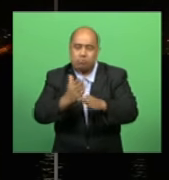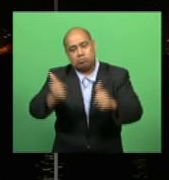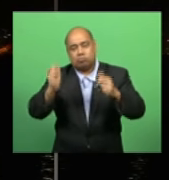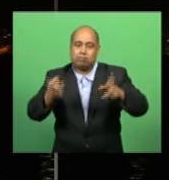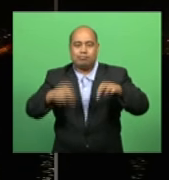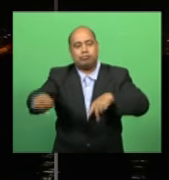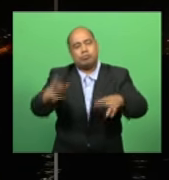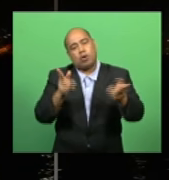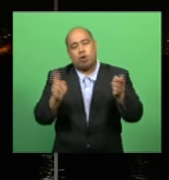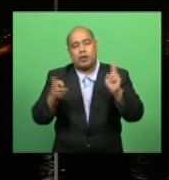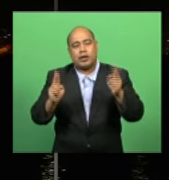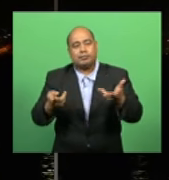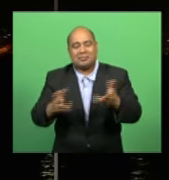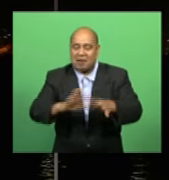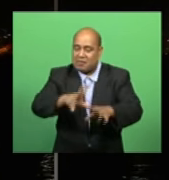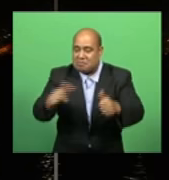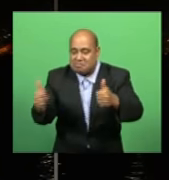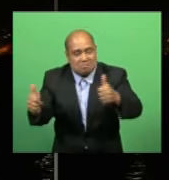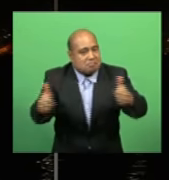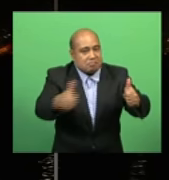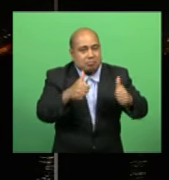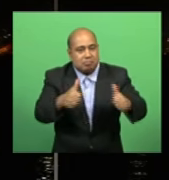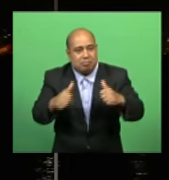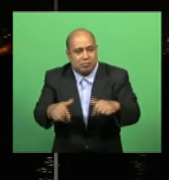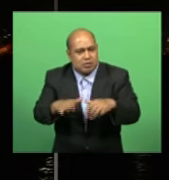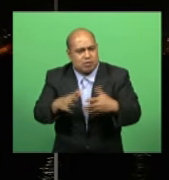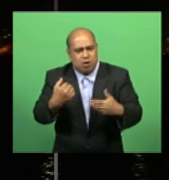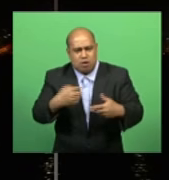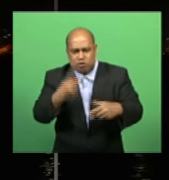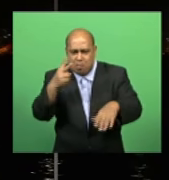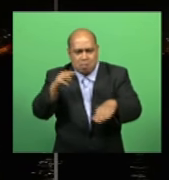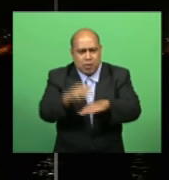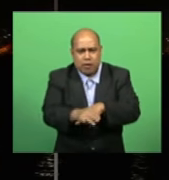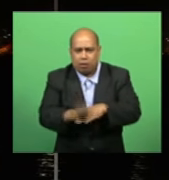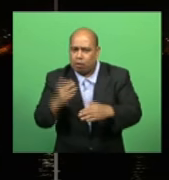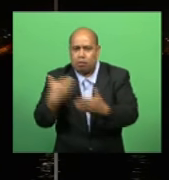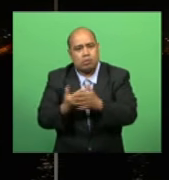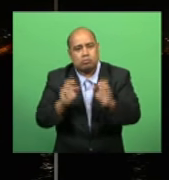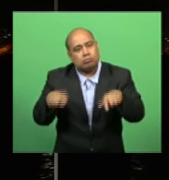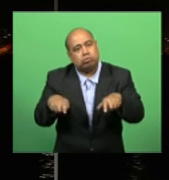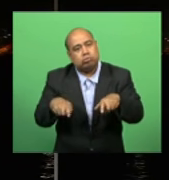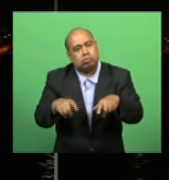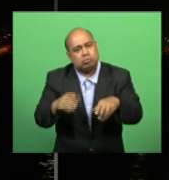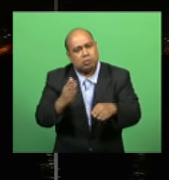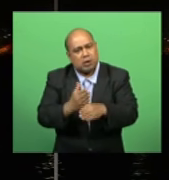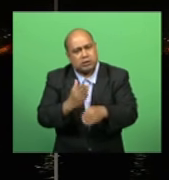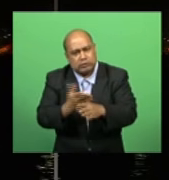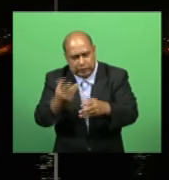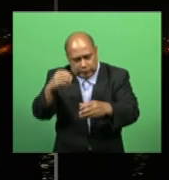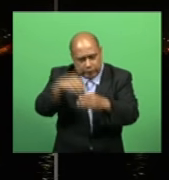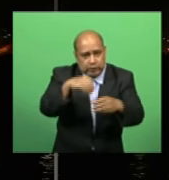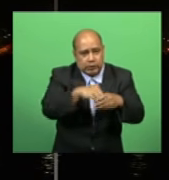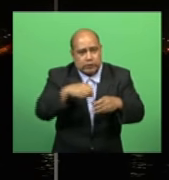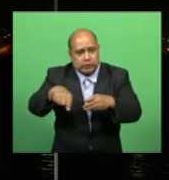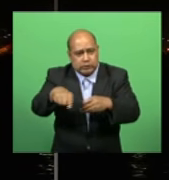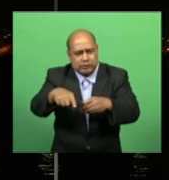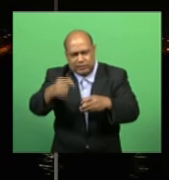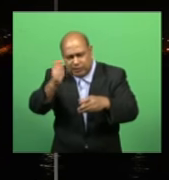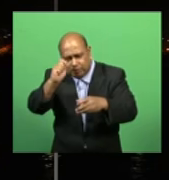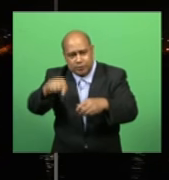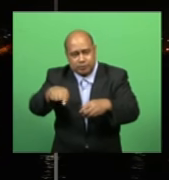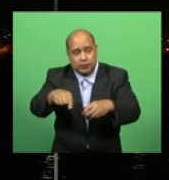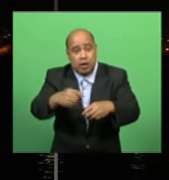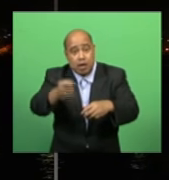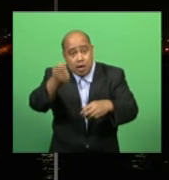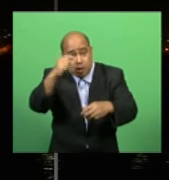over for almost 2 months, leaving DJs, bouncers, waiters, music and light technicians out of a job. Pranita